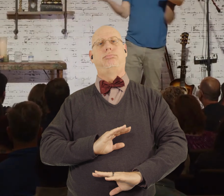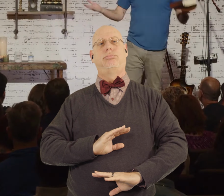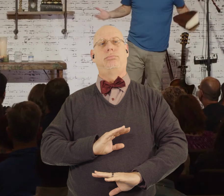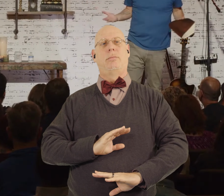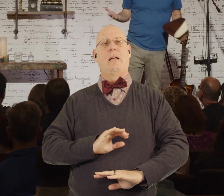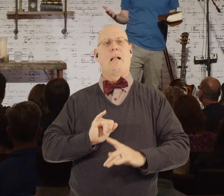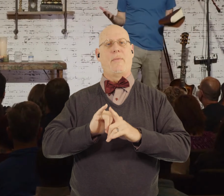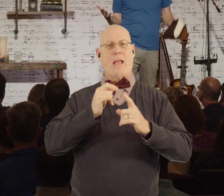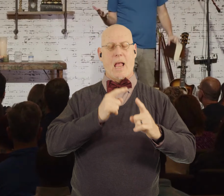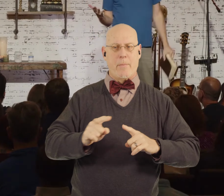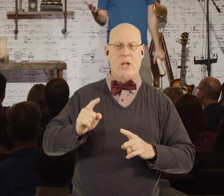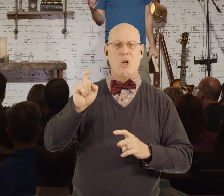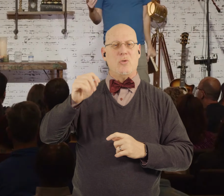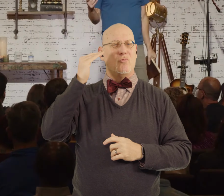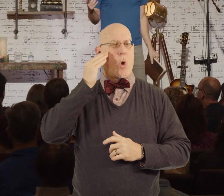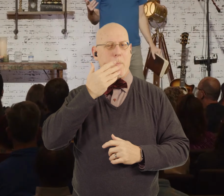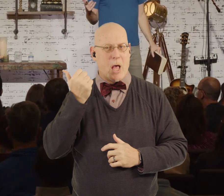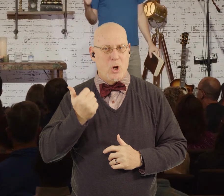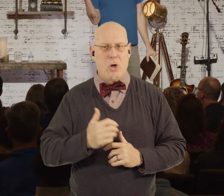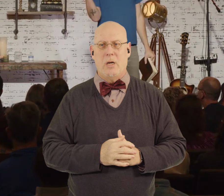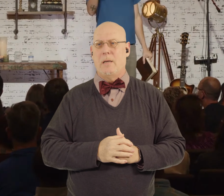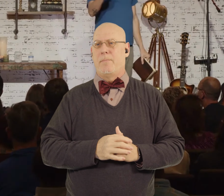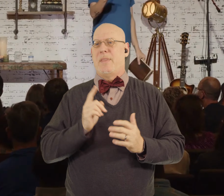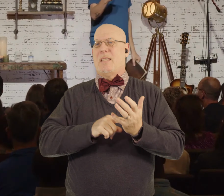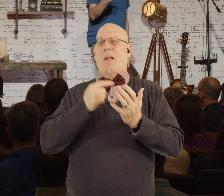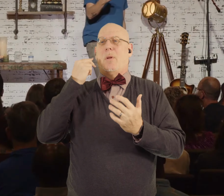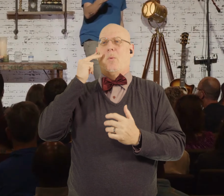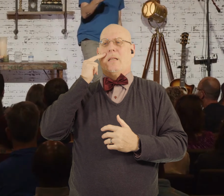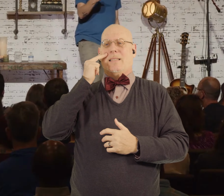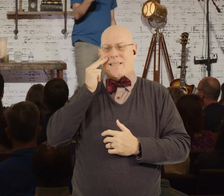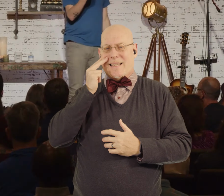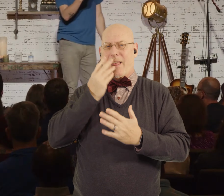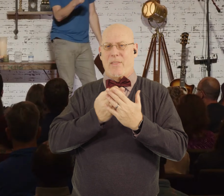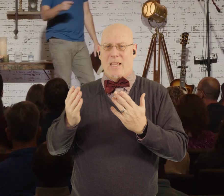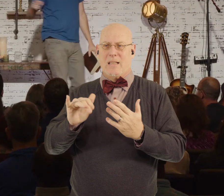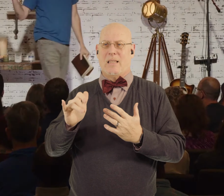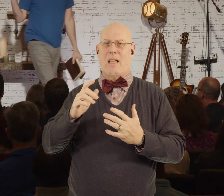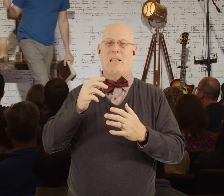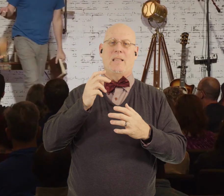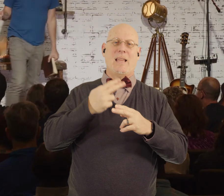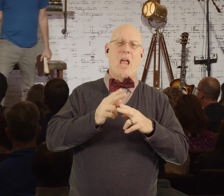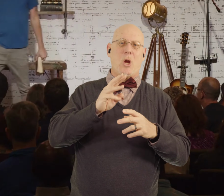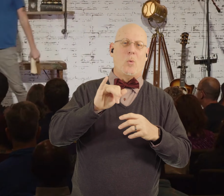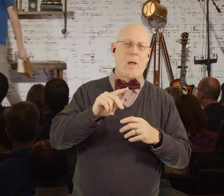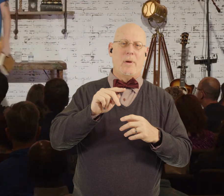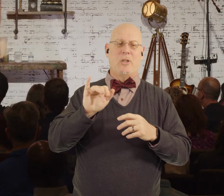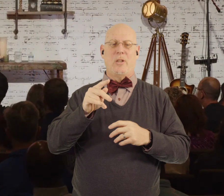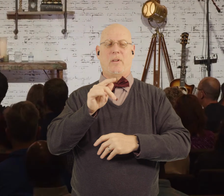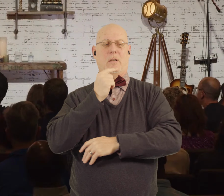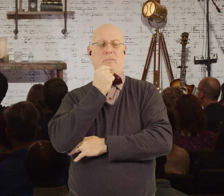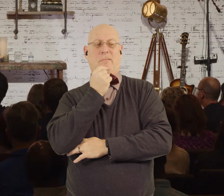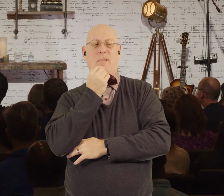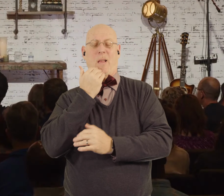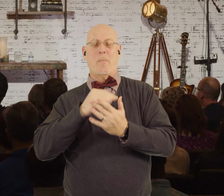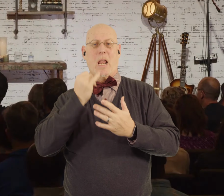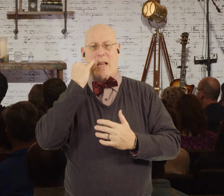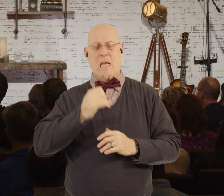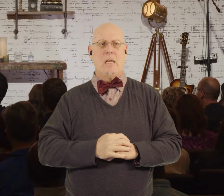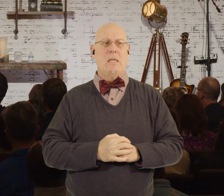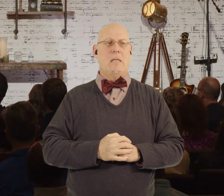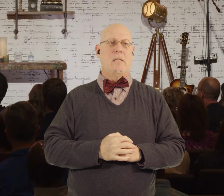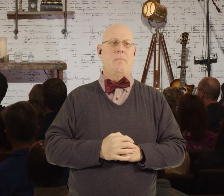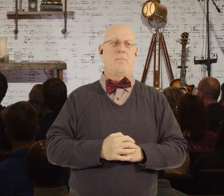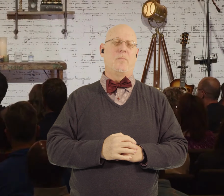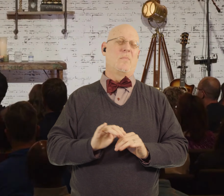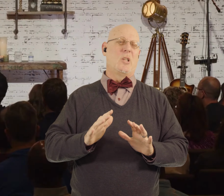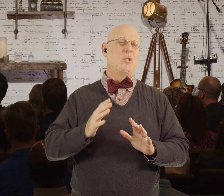there was relief. There was relief that came, and I should have known better. Like, sometimes we can spot those things, like the egg wrap at JFK, and go,